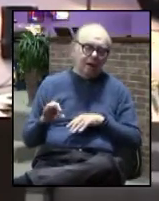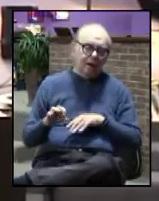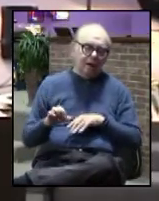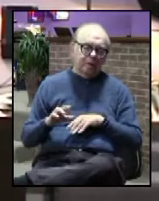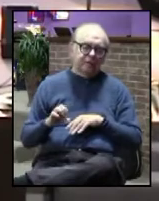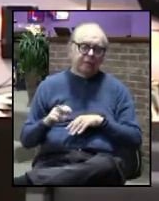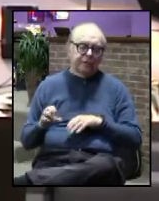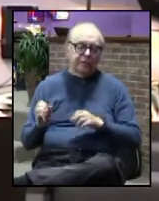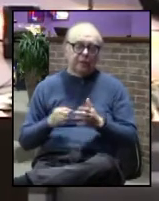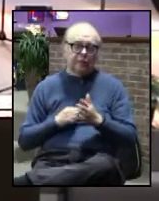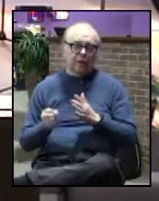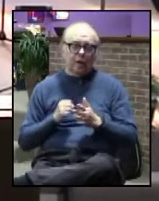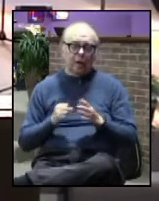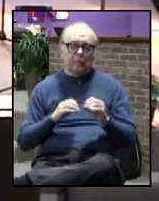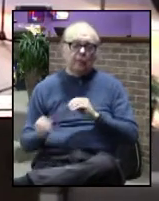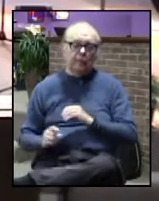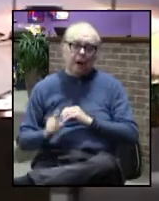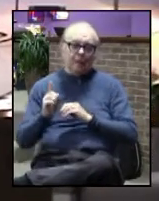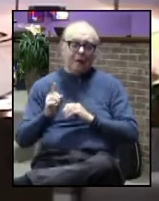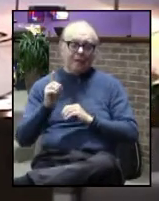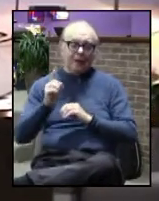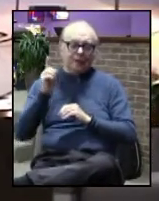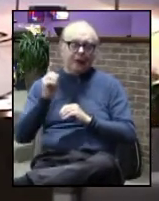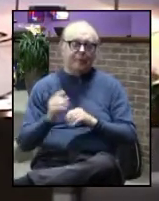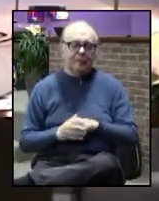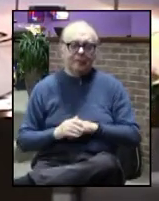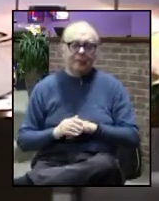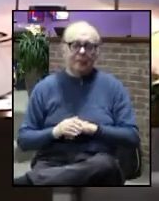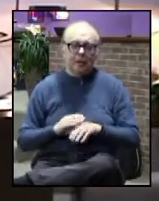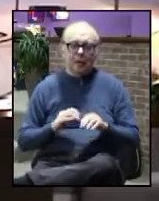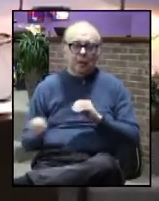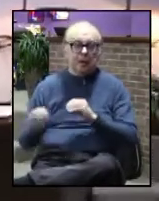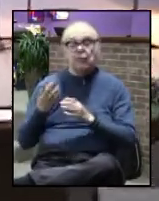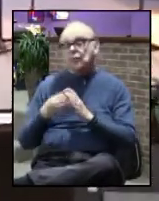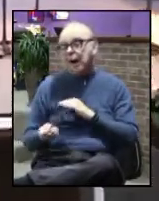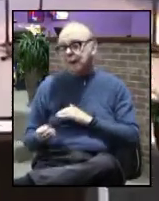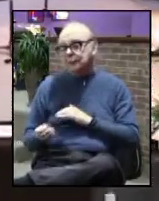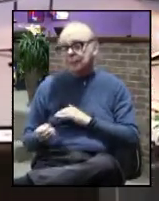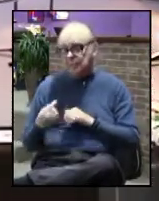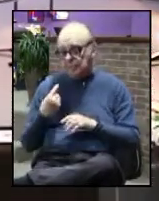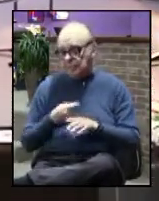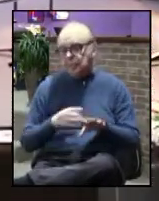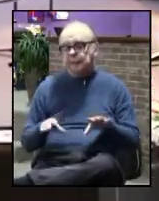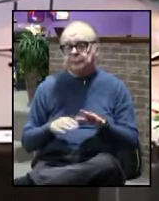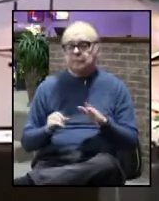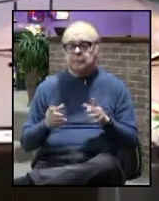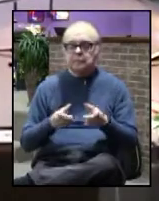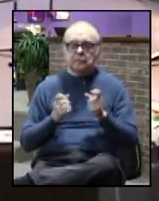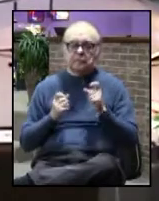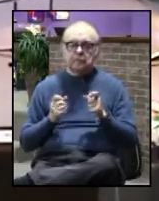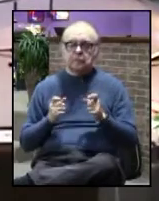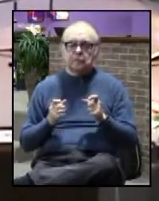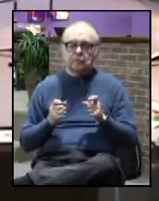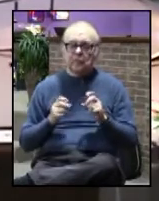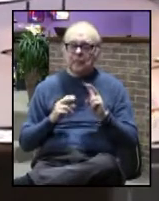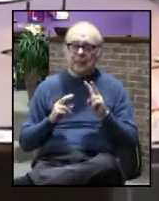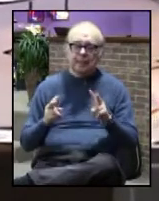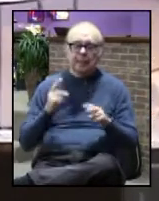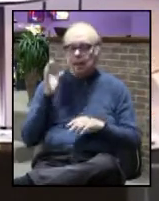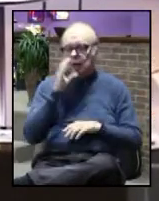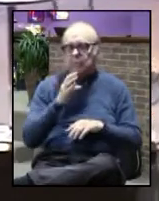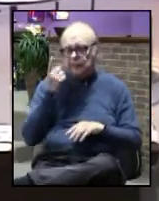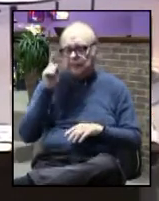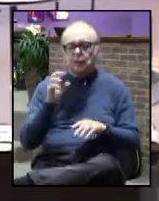on up. And so we move out. And then all of a sudden we go looking for a place